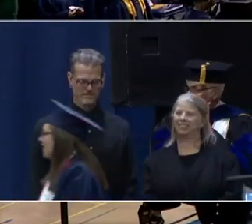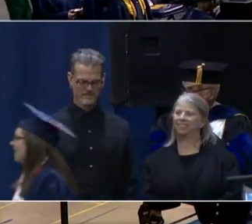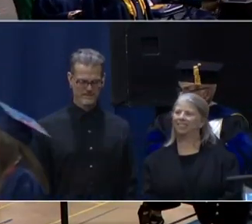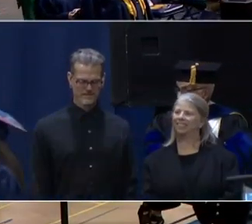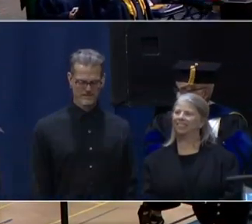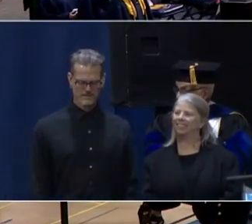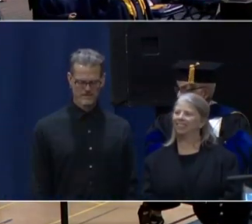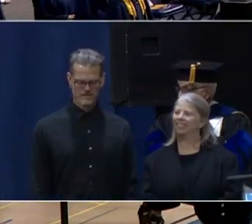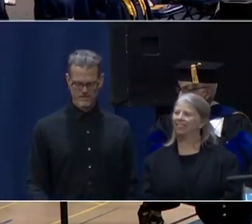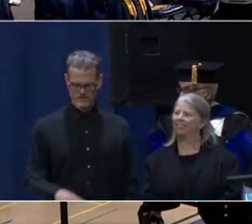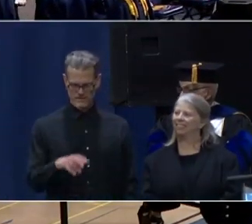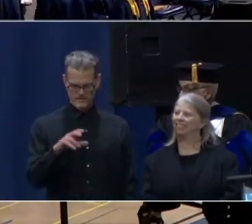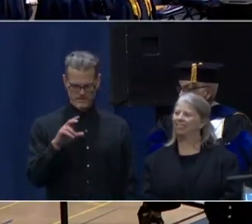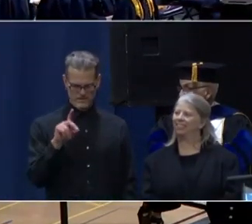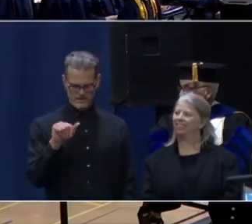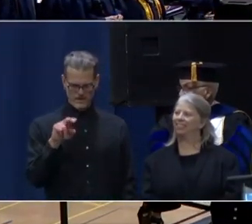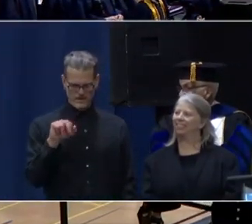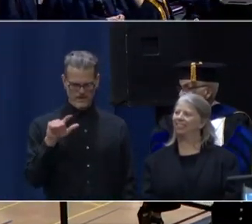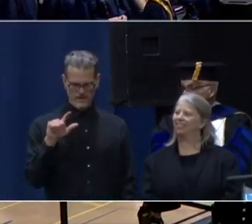Danielle Swain.